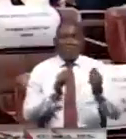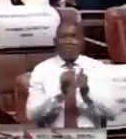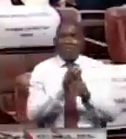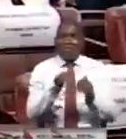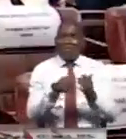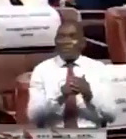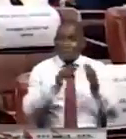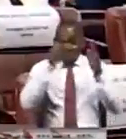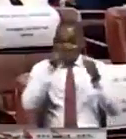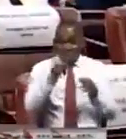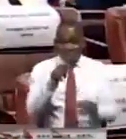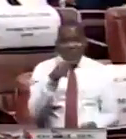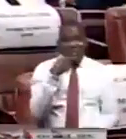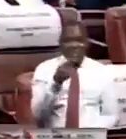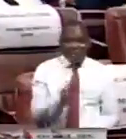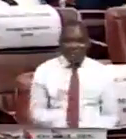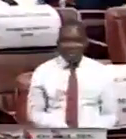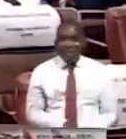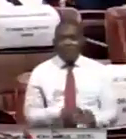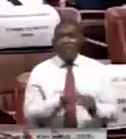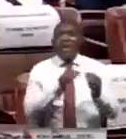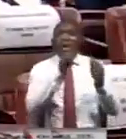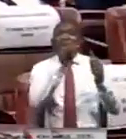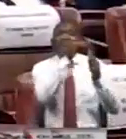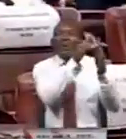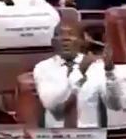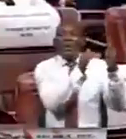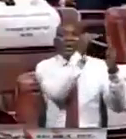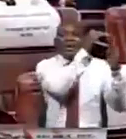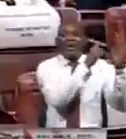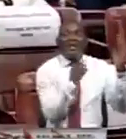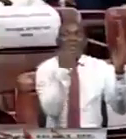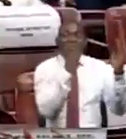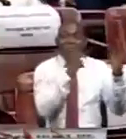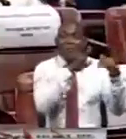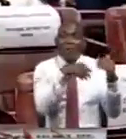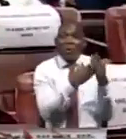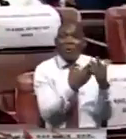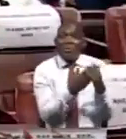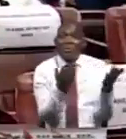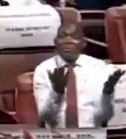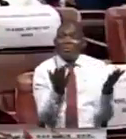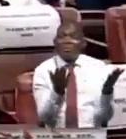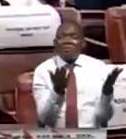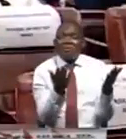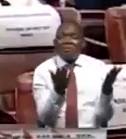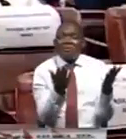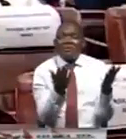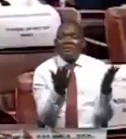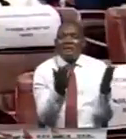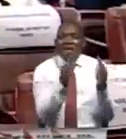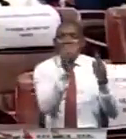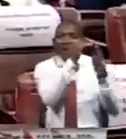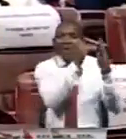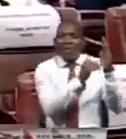if you say that the order of speeches is all that. Yes, order of